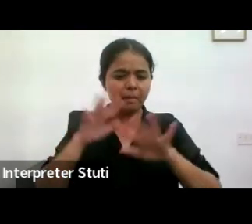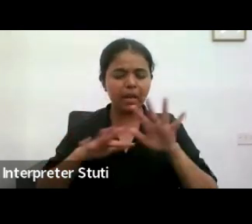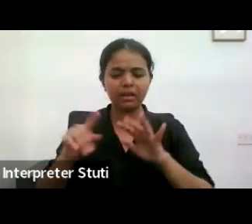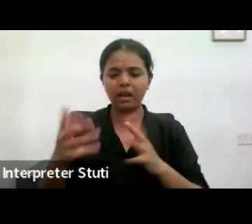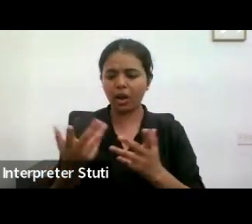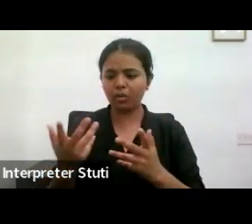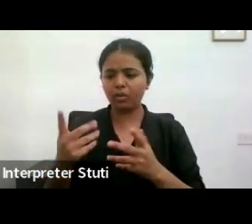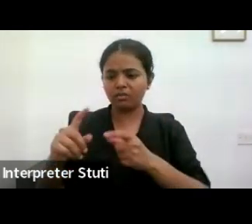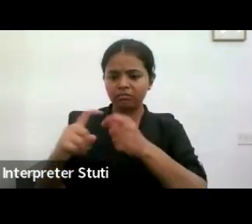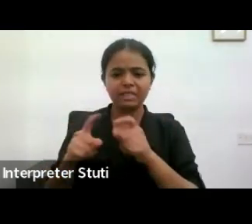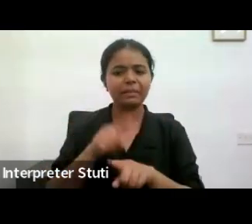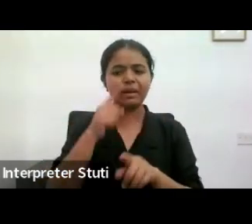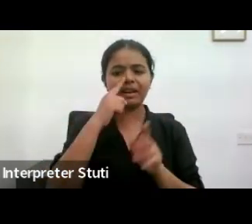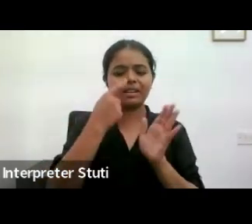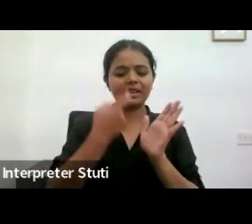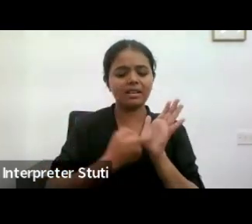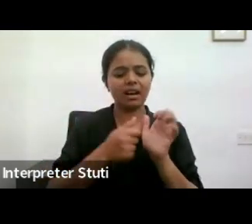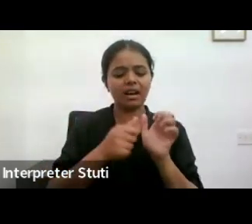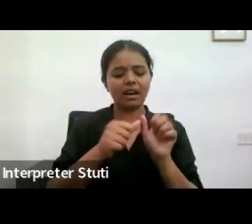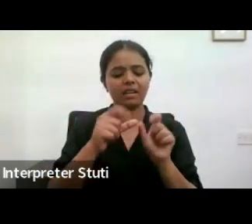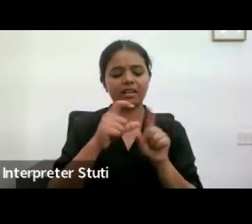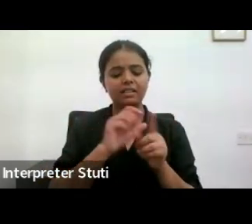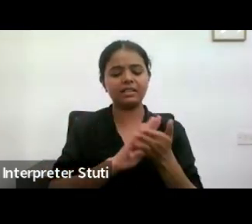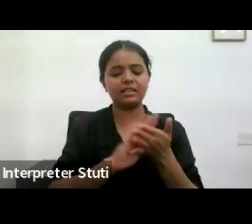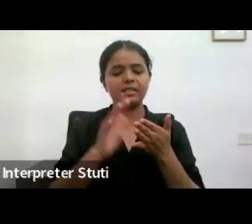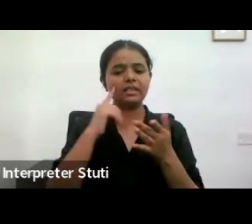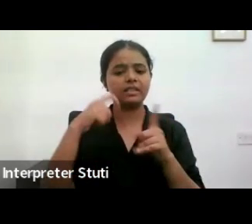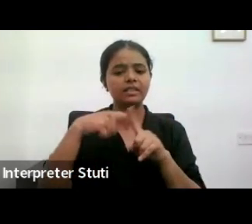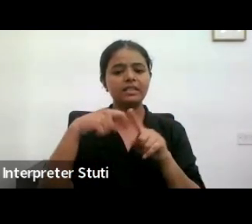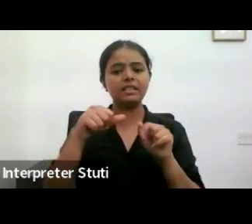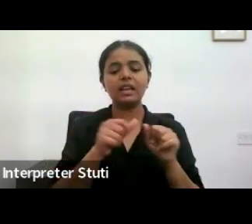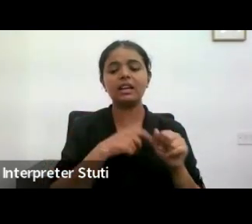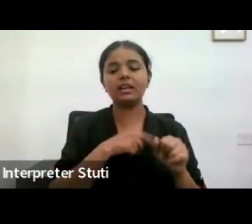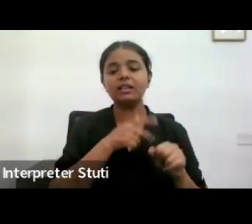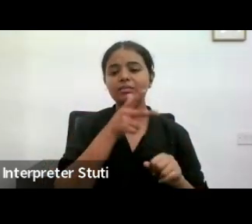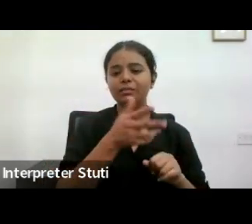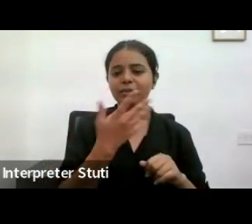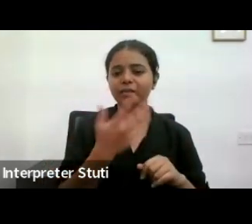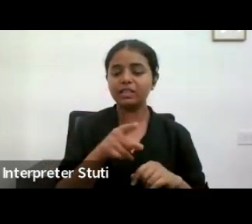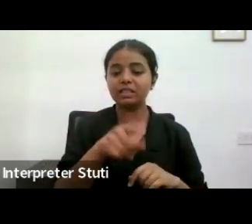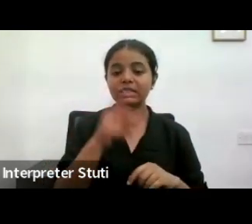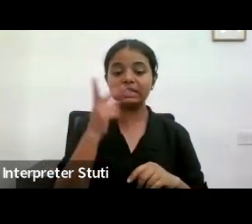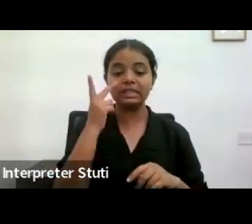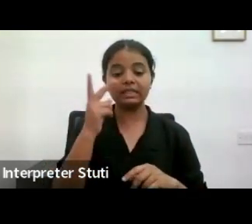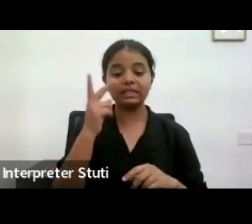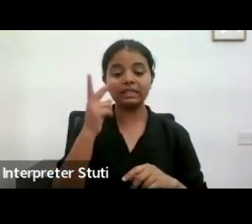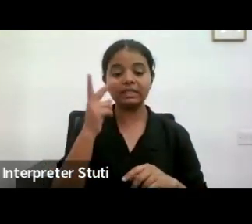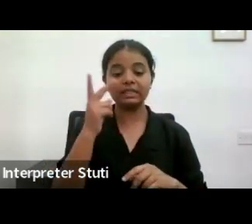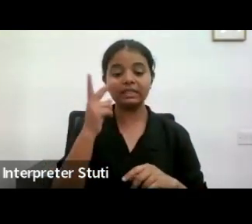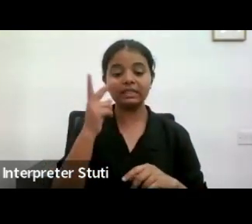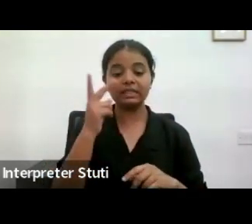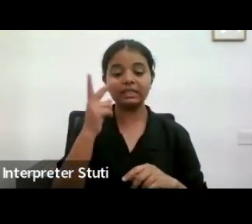many times, that look at disability, that look at child functioning? Are